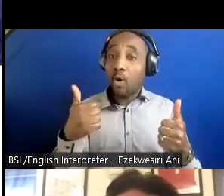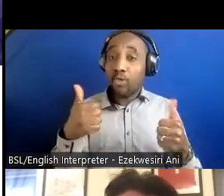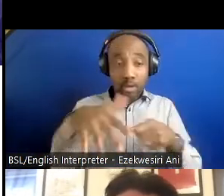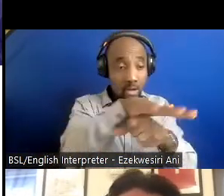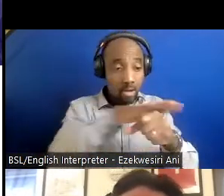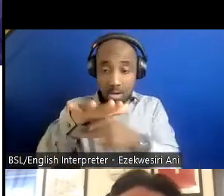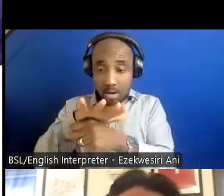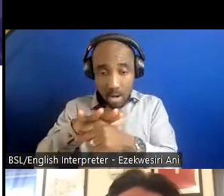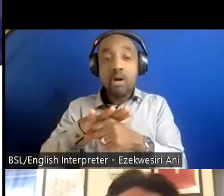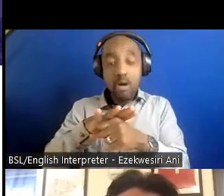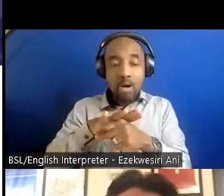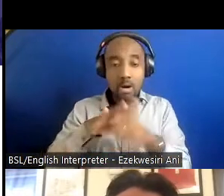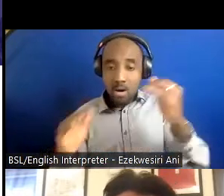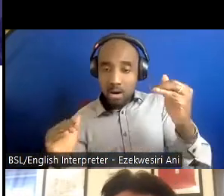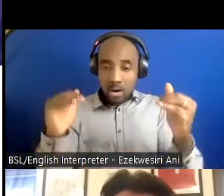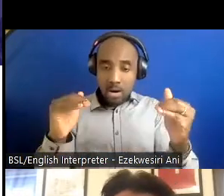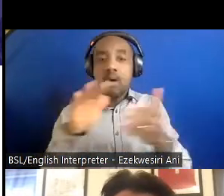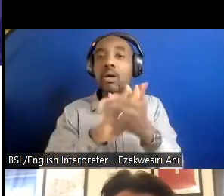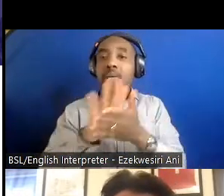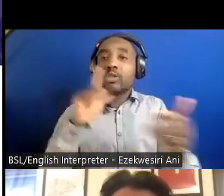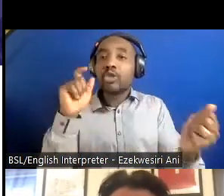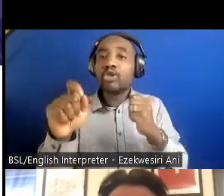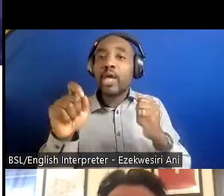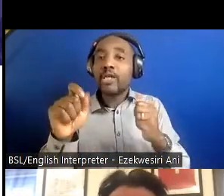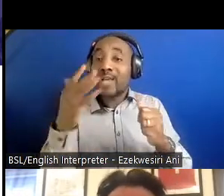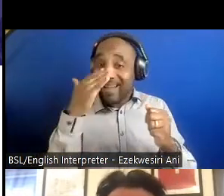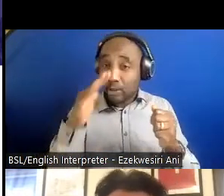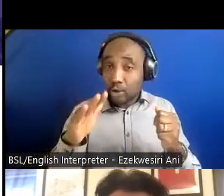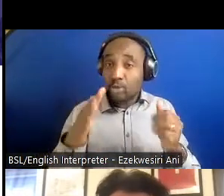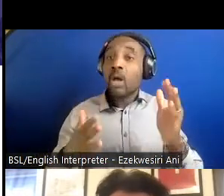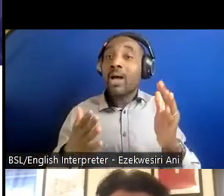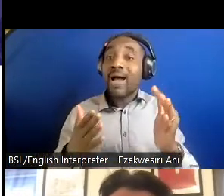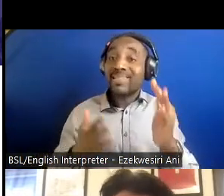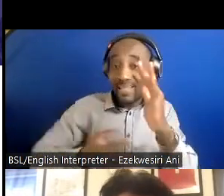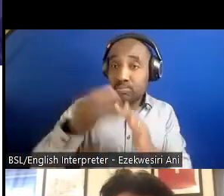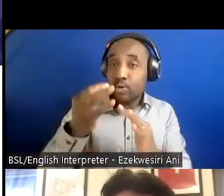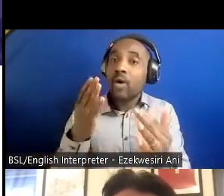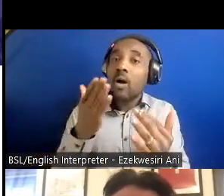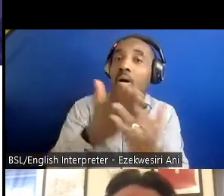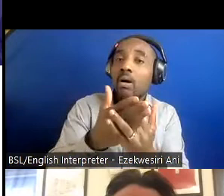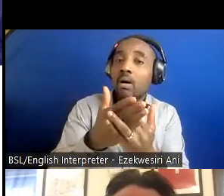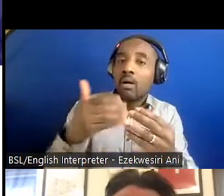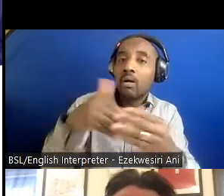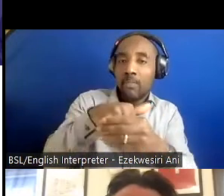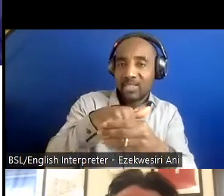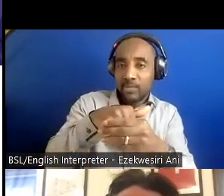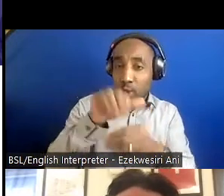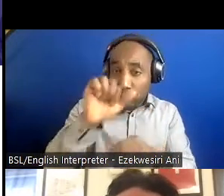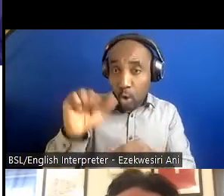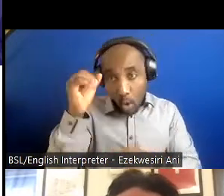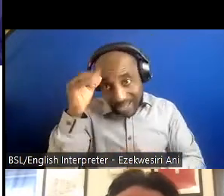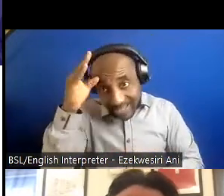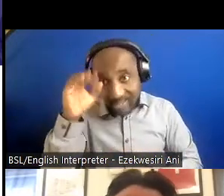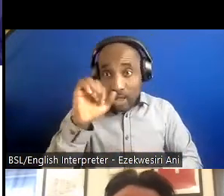and increasing participation at all levels. And now, more than ever, your insight and collaboration is